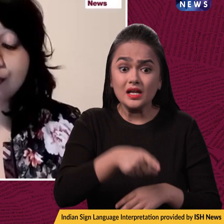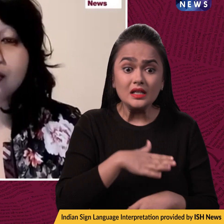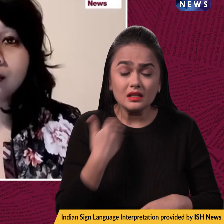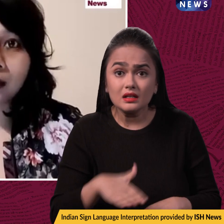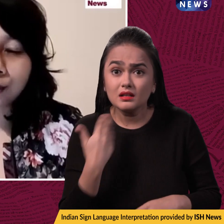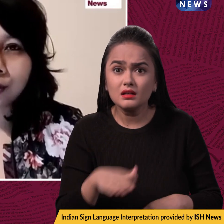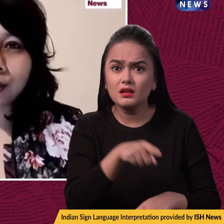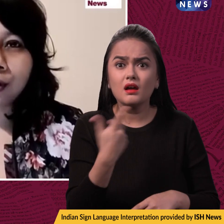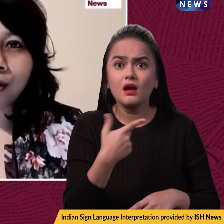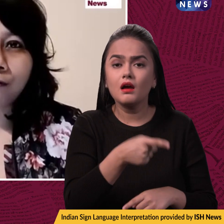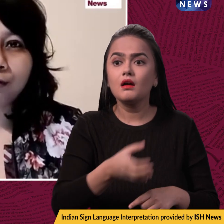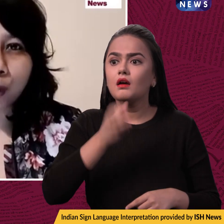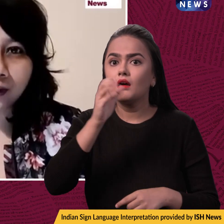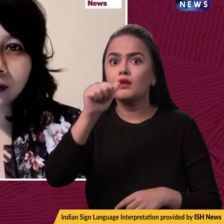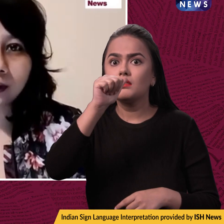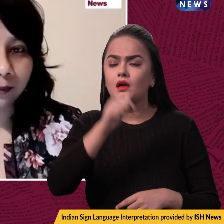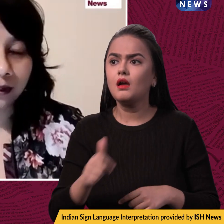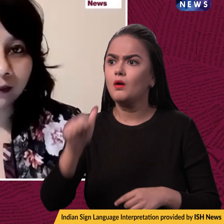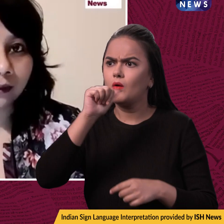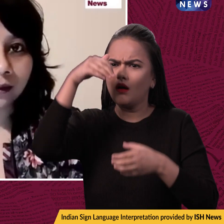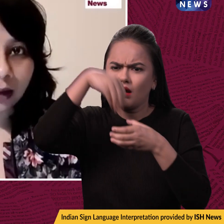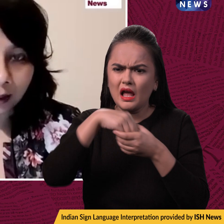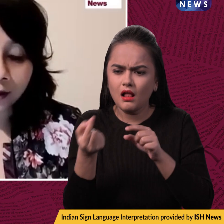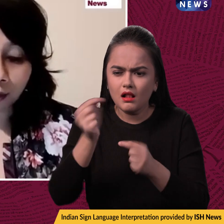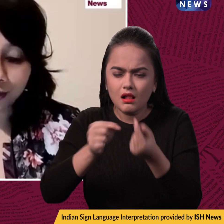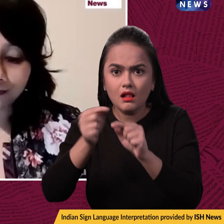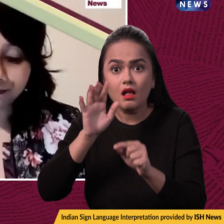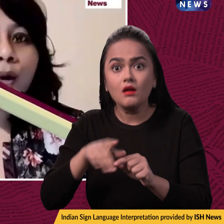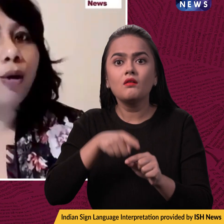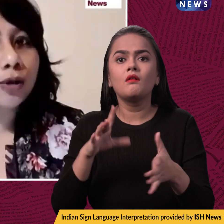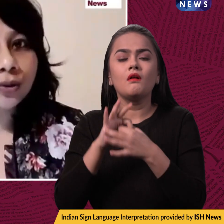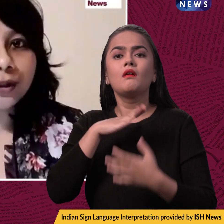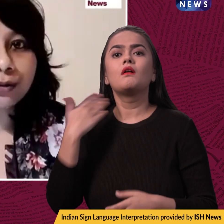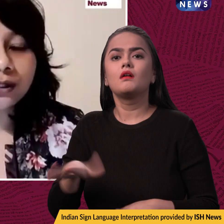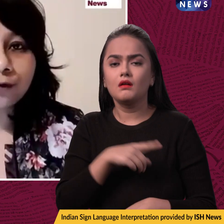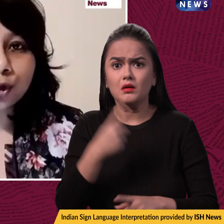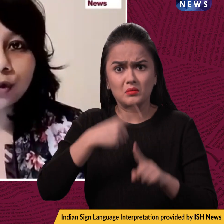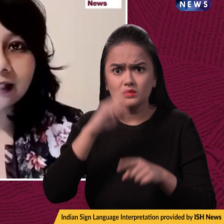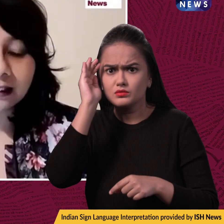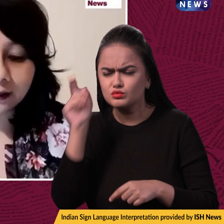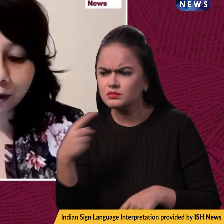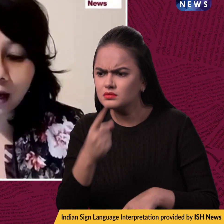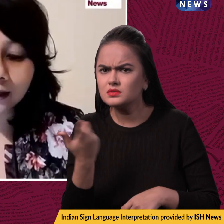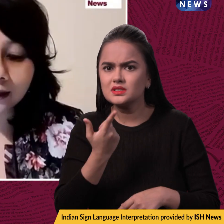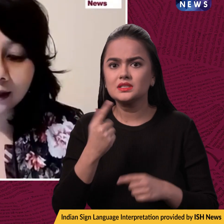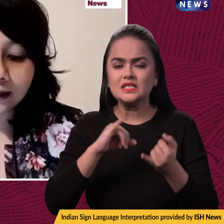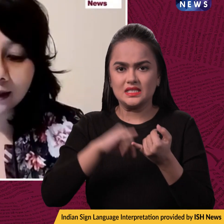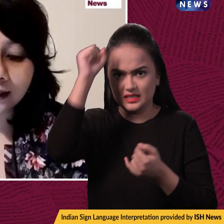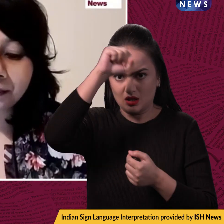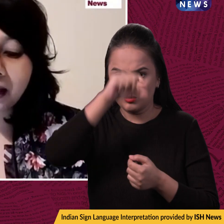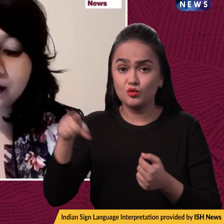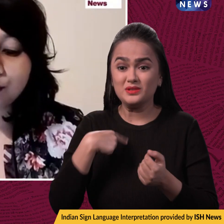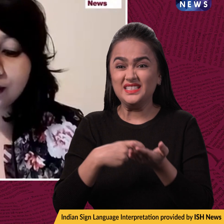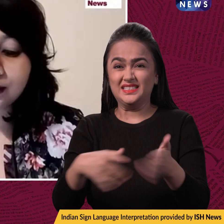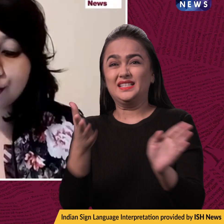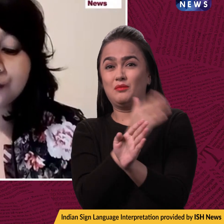occurred due to the consumption of poisonous substances." End quote. Also in the news, Navjot Singh Sidhu has said that he has